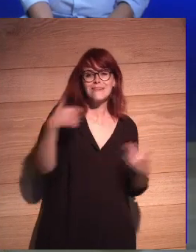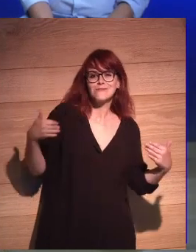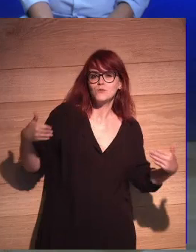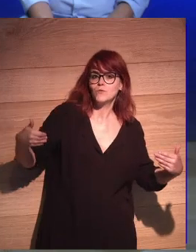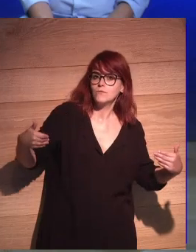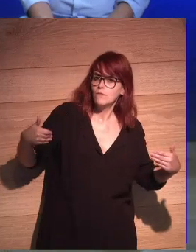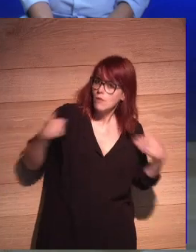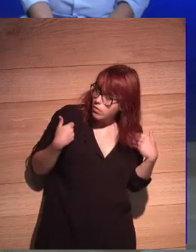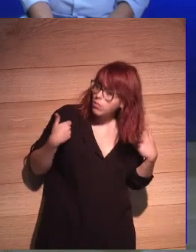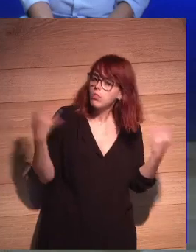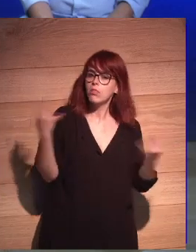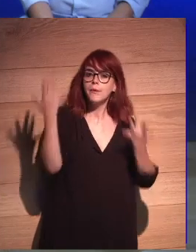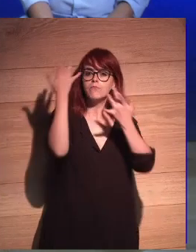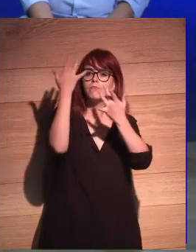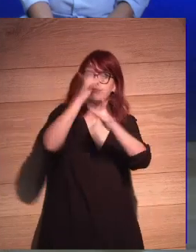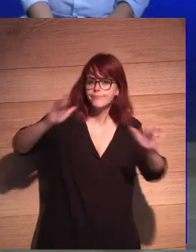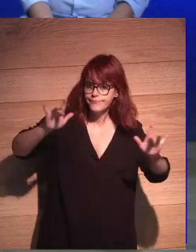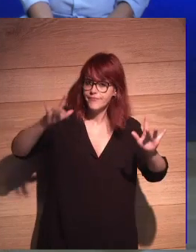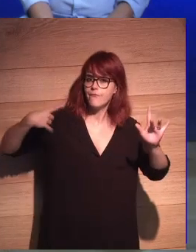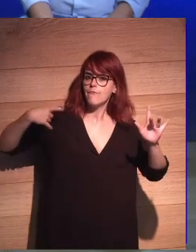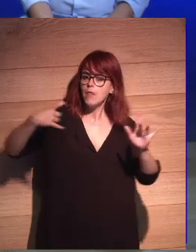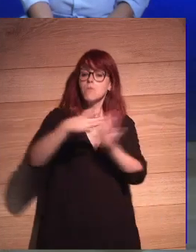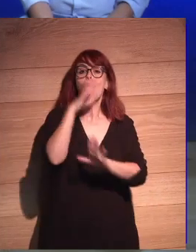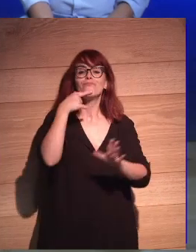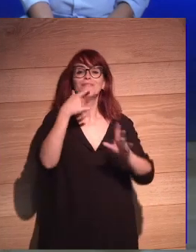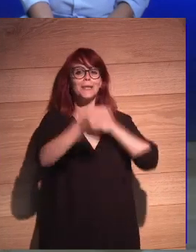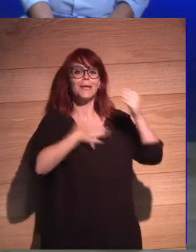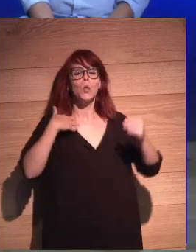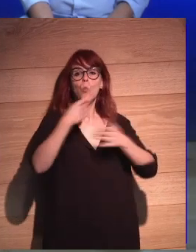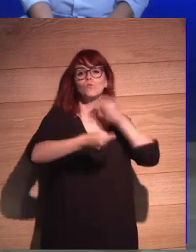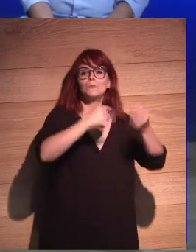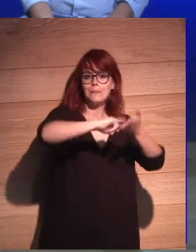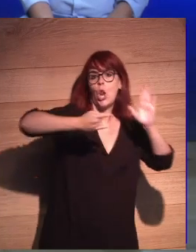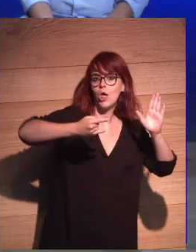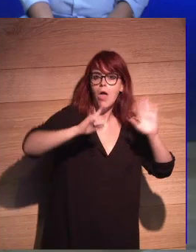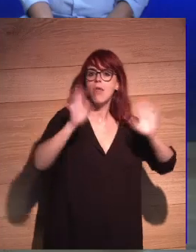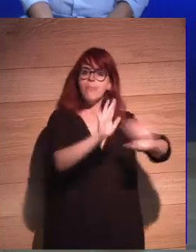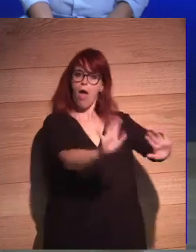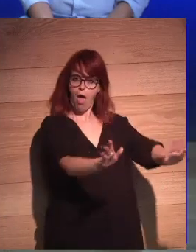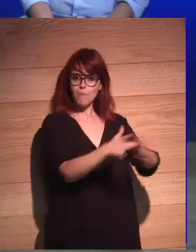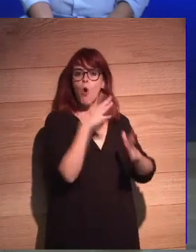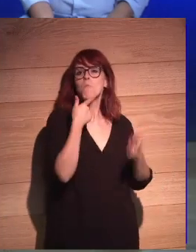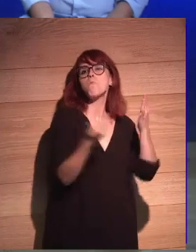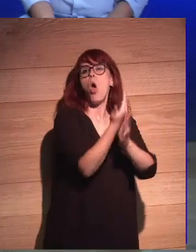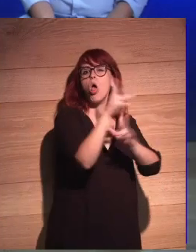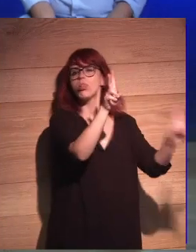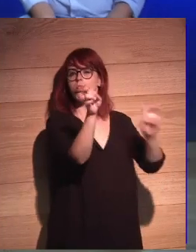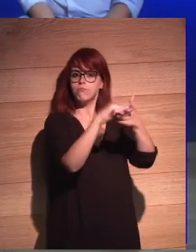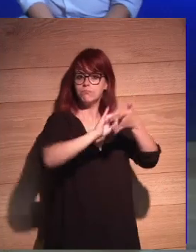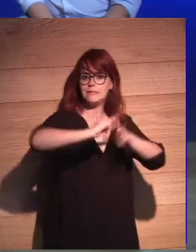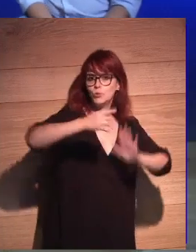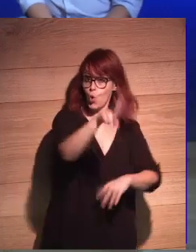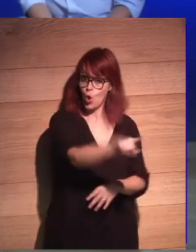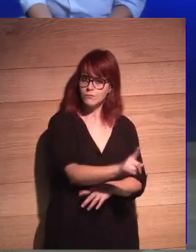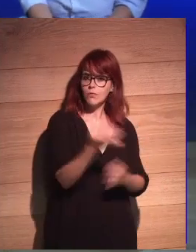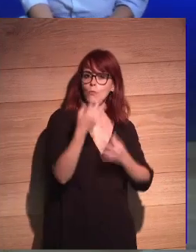no, what do you need to say? What do you have to say? So I was thinking, what exercise do we